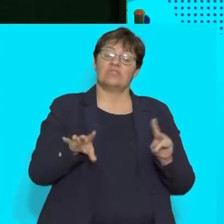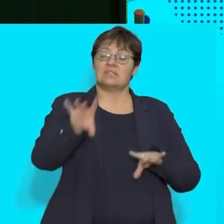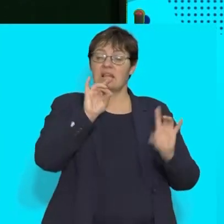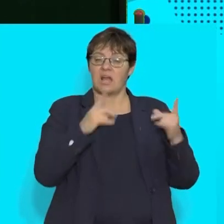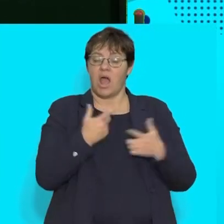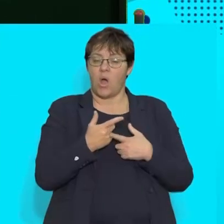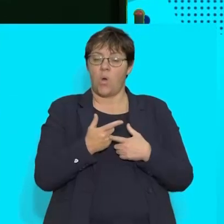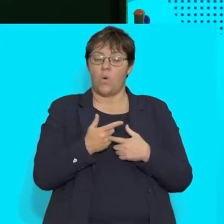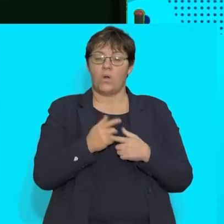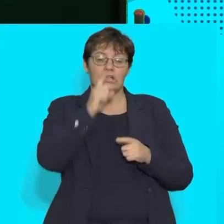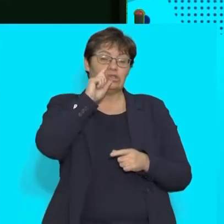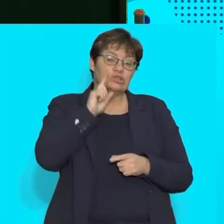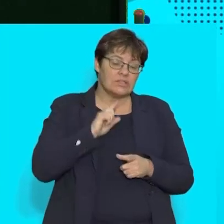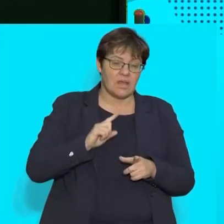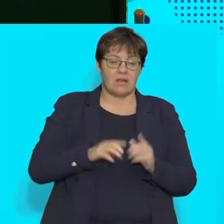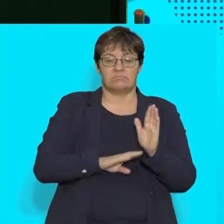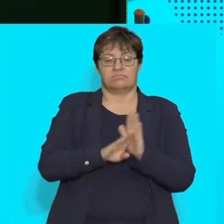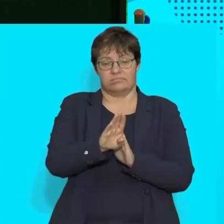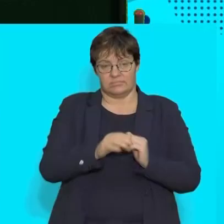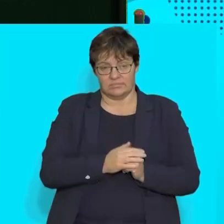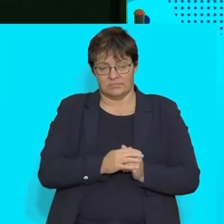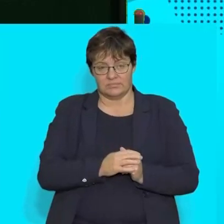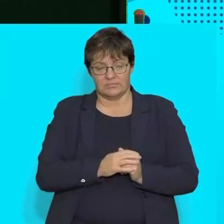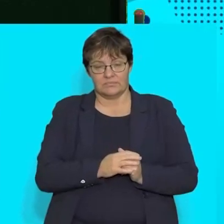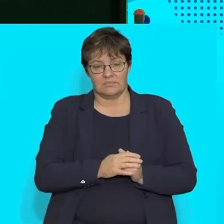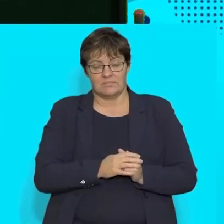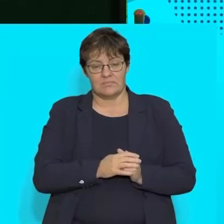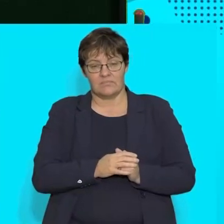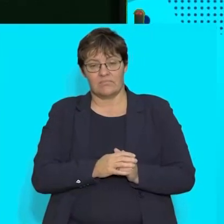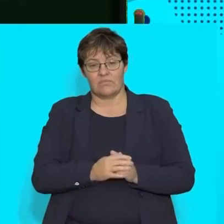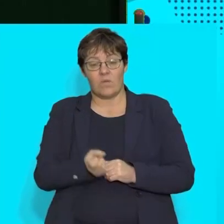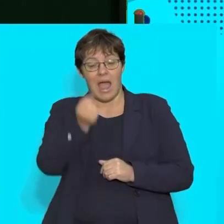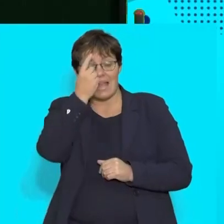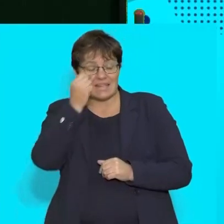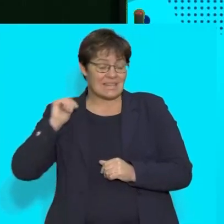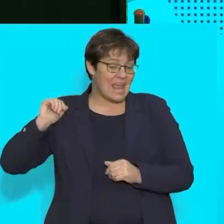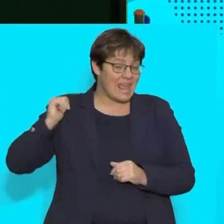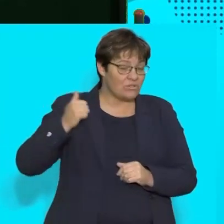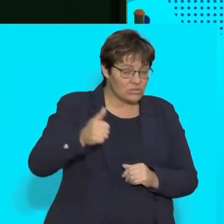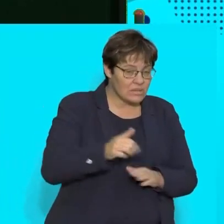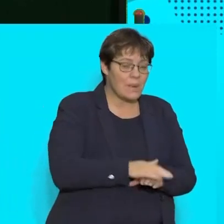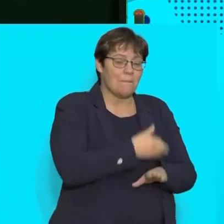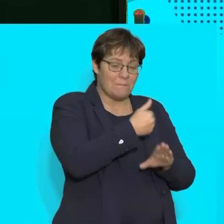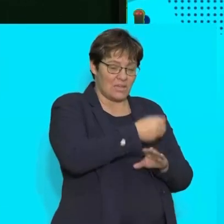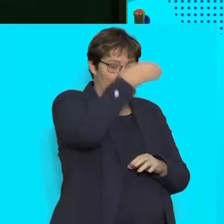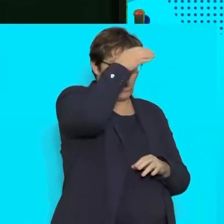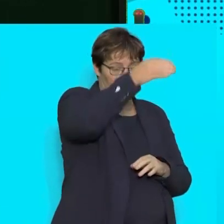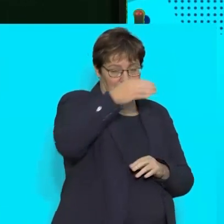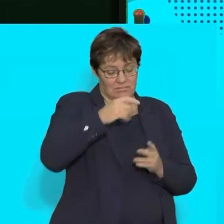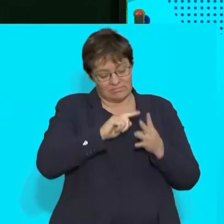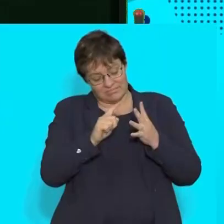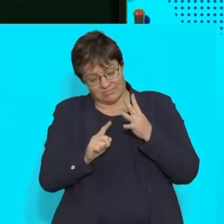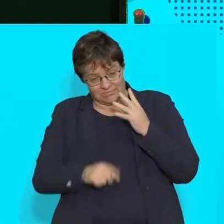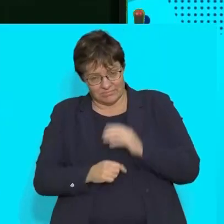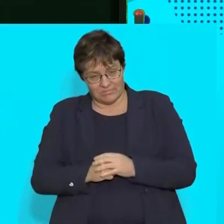explain how cheetahs have evolved. So guys, your understanding of evolution is based on the concepts. Go